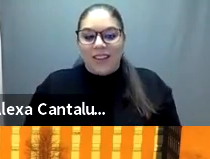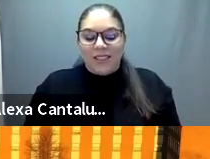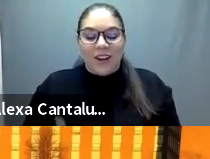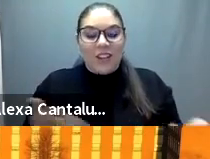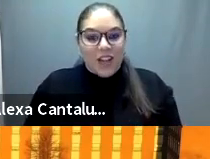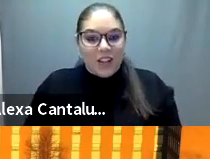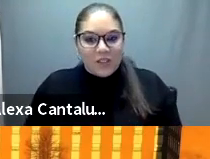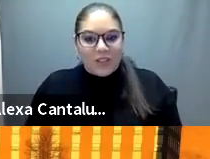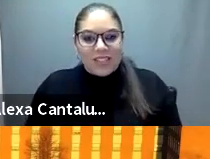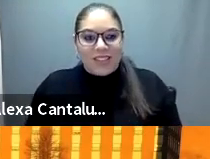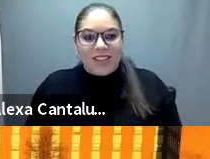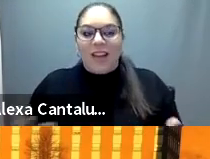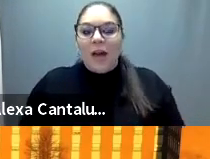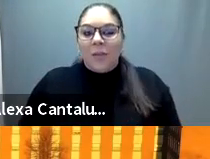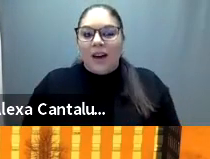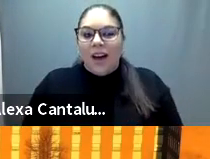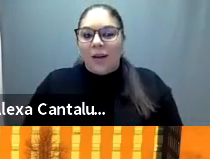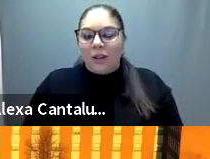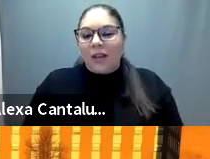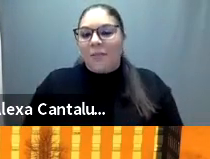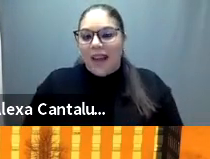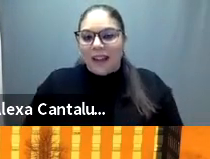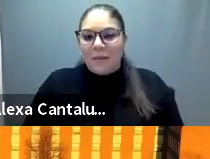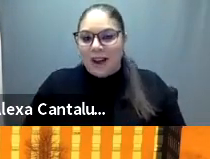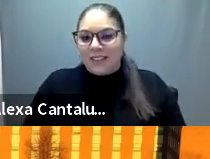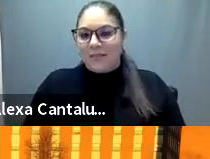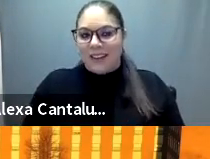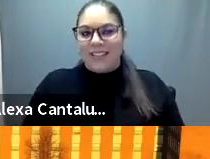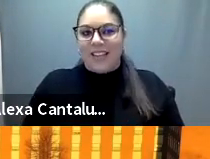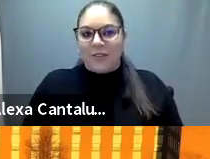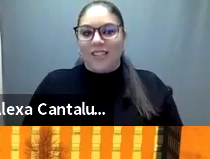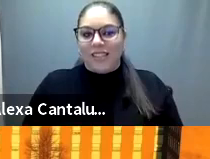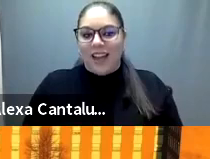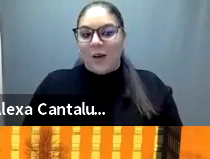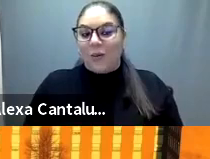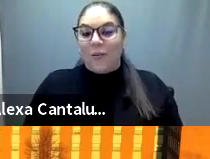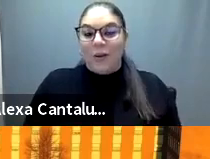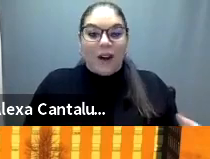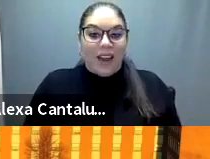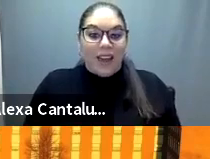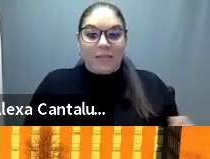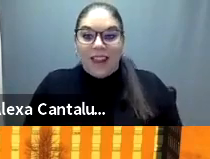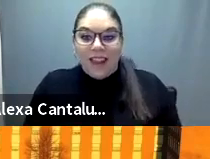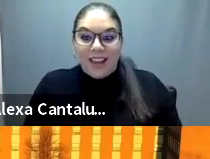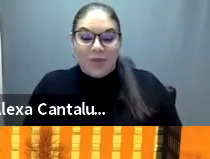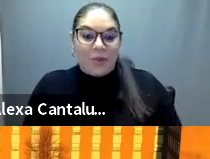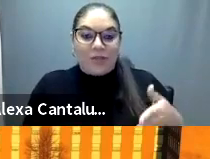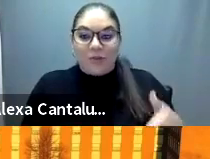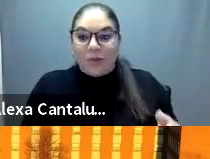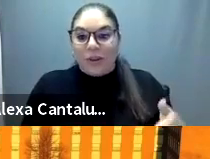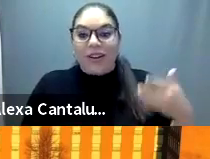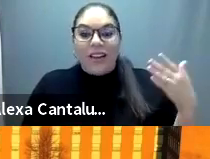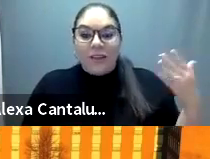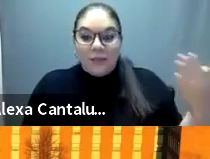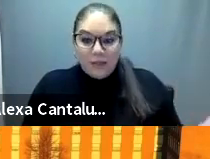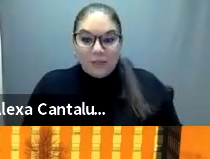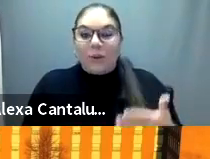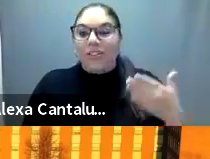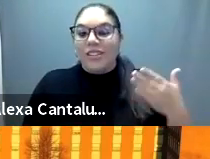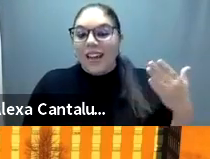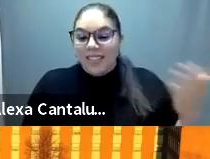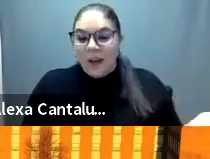have been very challenging recently, but looking back at my practicum, I can definitely say I wouldn't be where I am today if it wasn't for